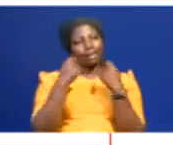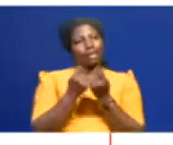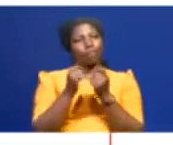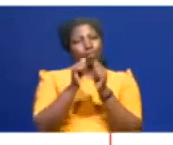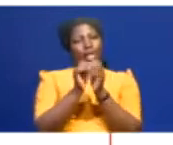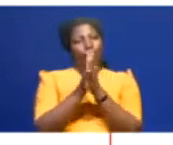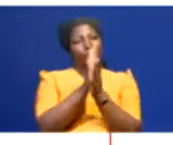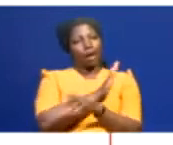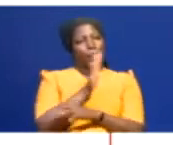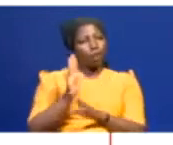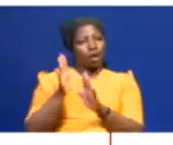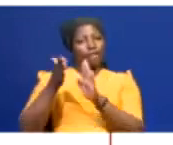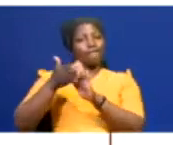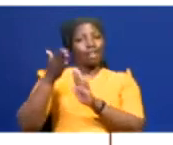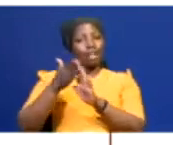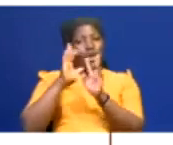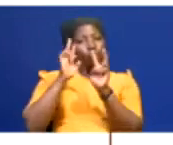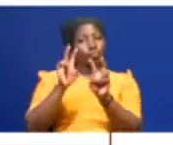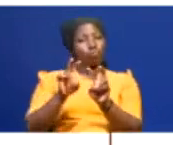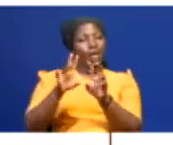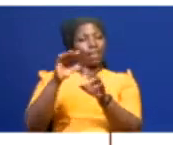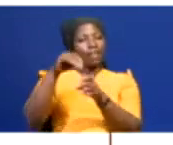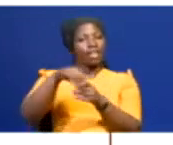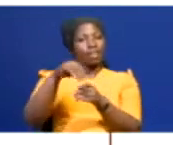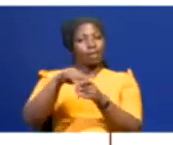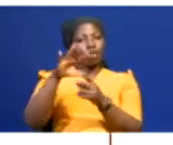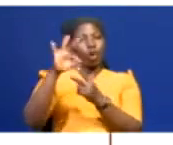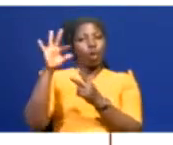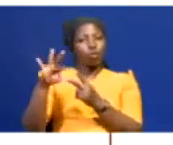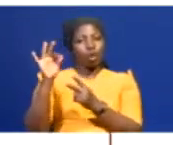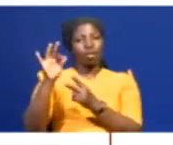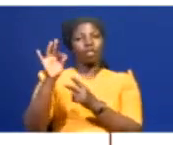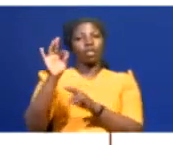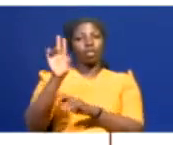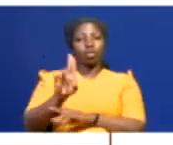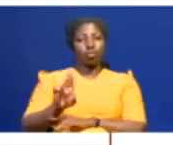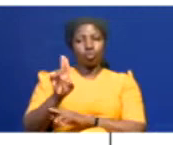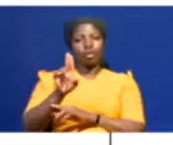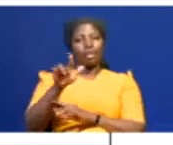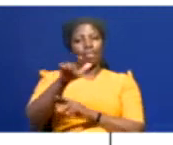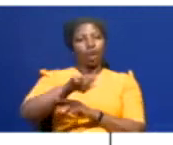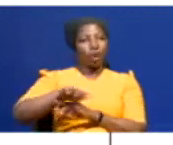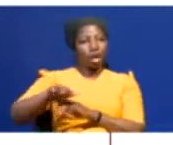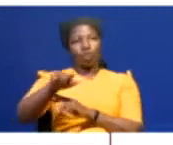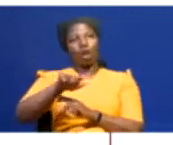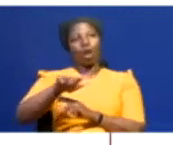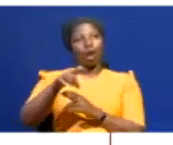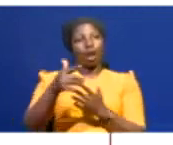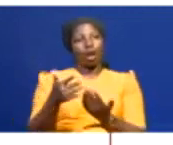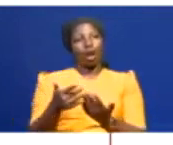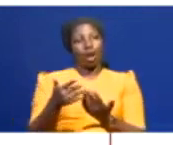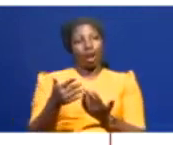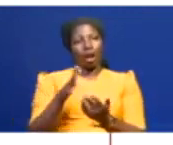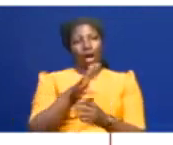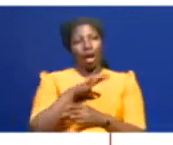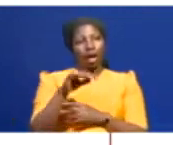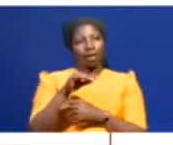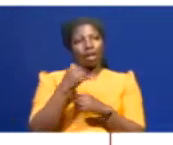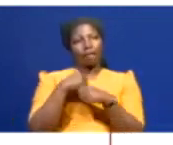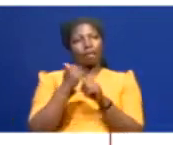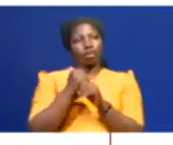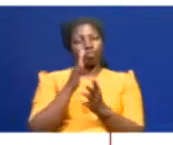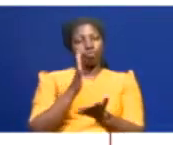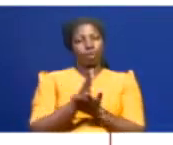board, to quickly look at the investment option, take advantage of our location, and ensure